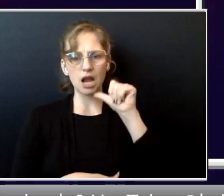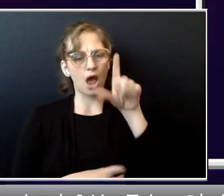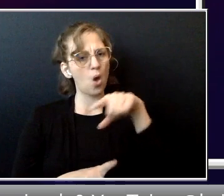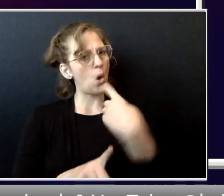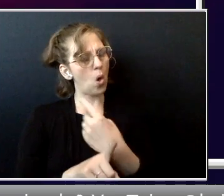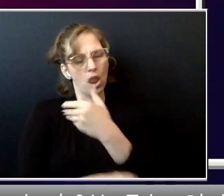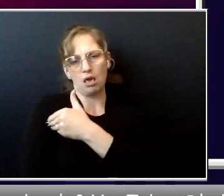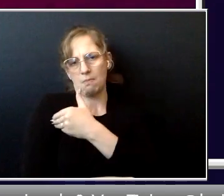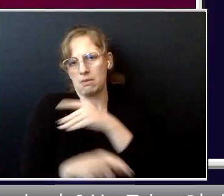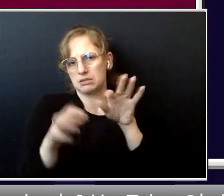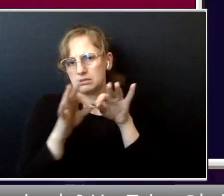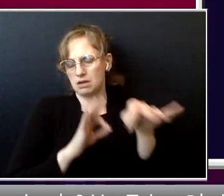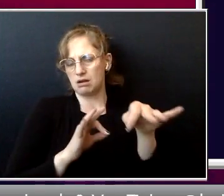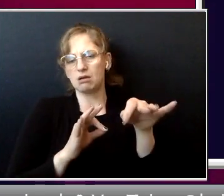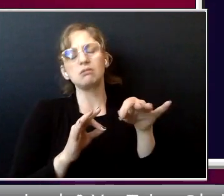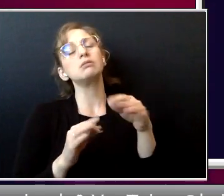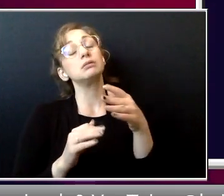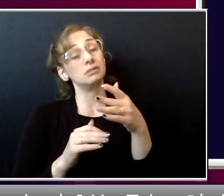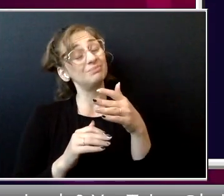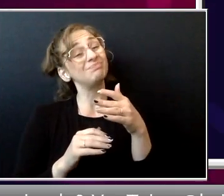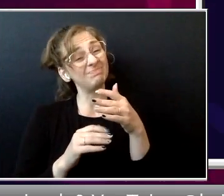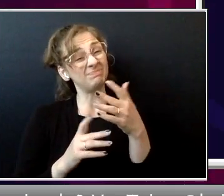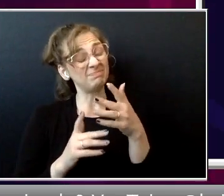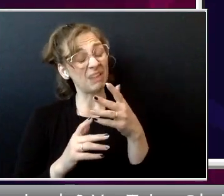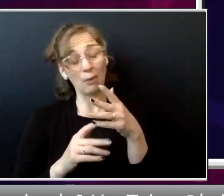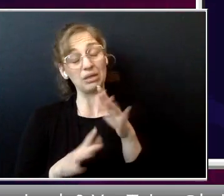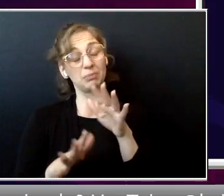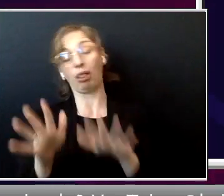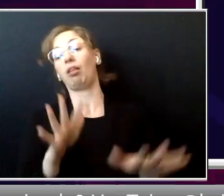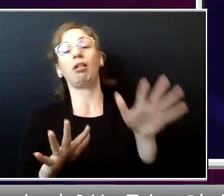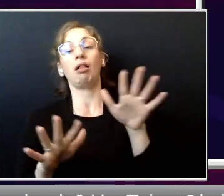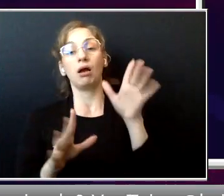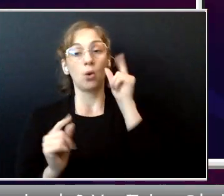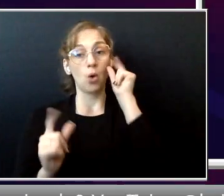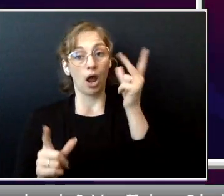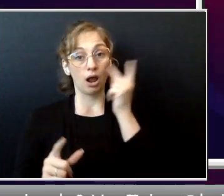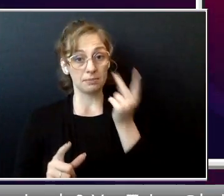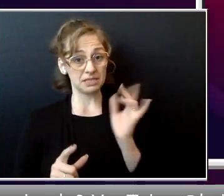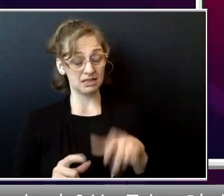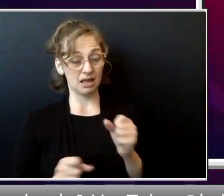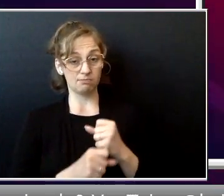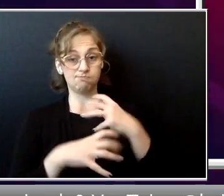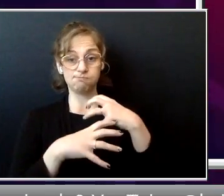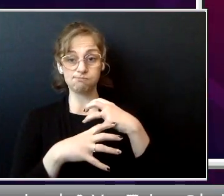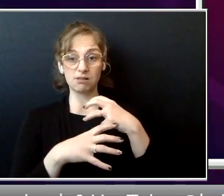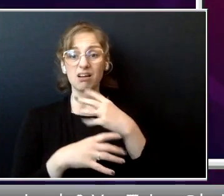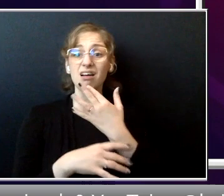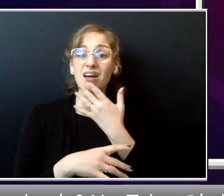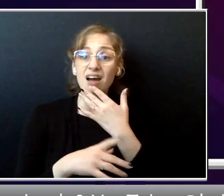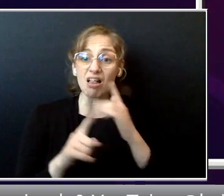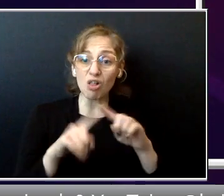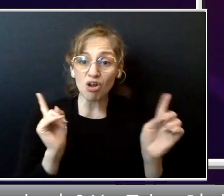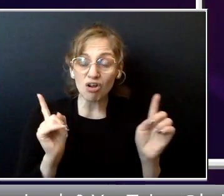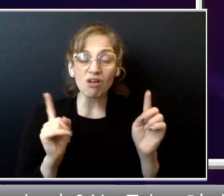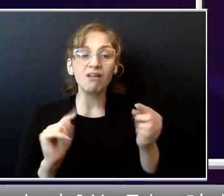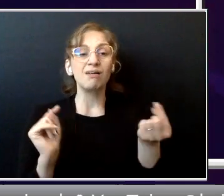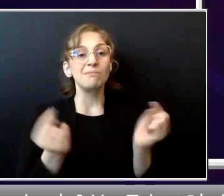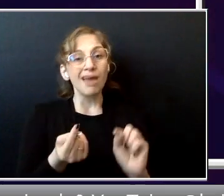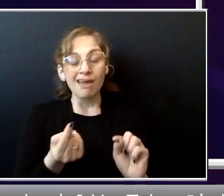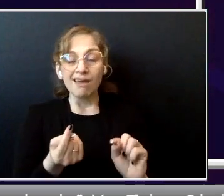at this point. So yeah, it was pretty jarring to wake up to, especially discoloration, pain, and swelling.